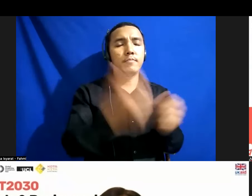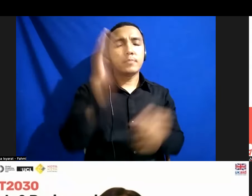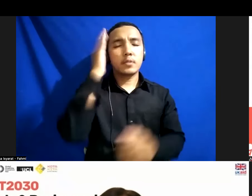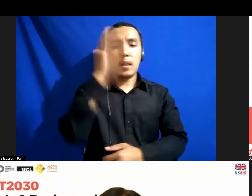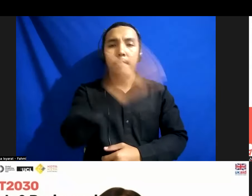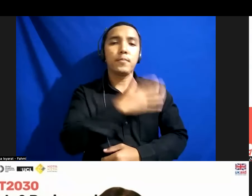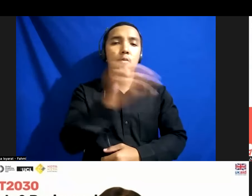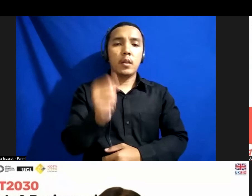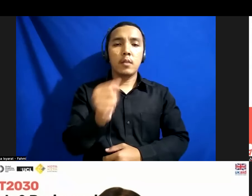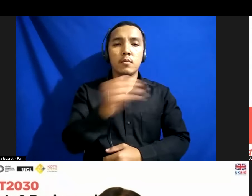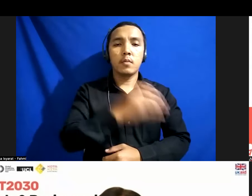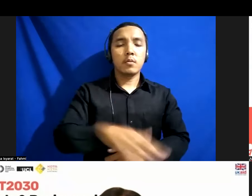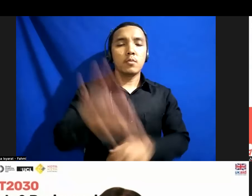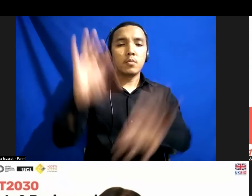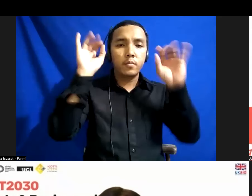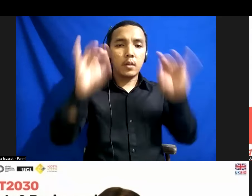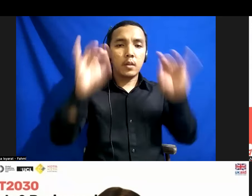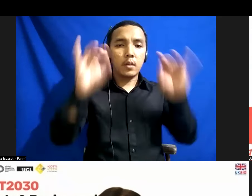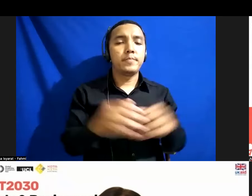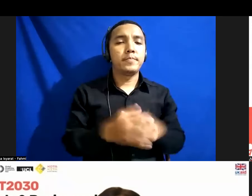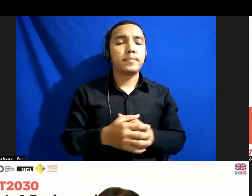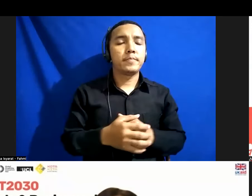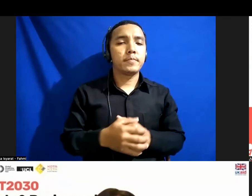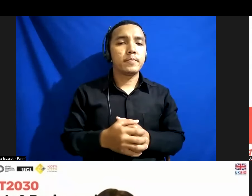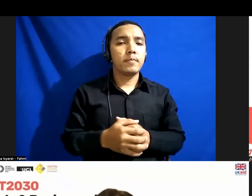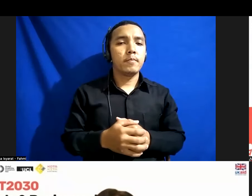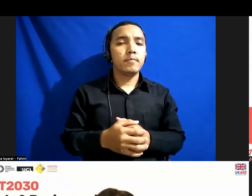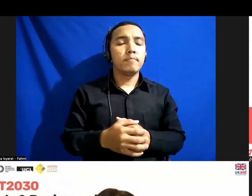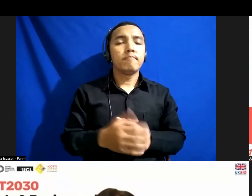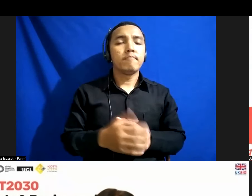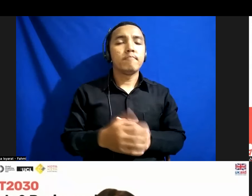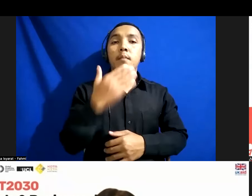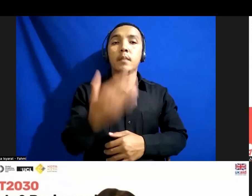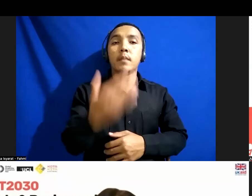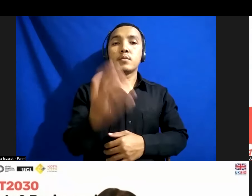be upon you all. Good afternoon.